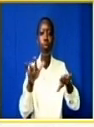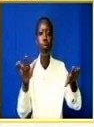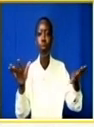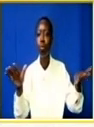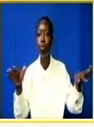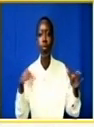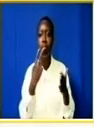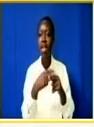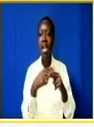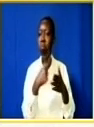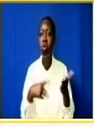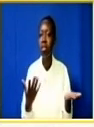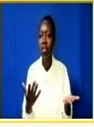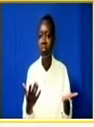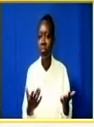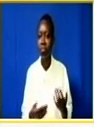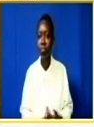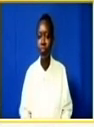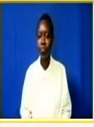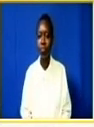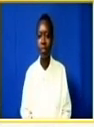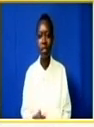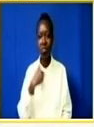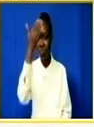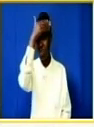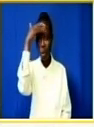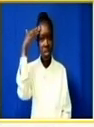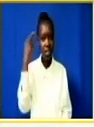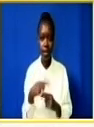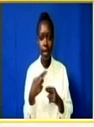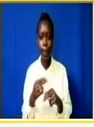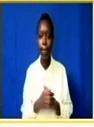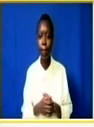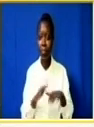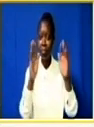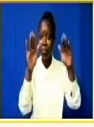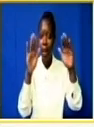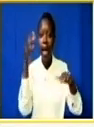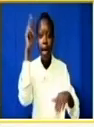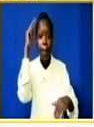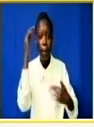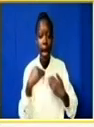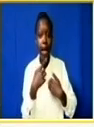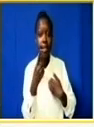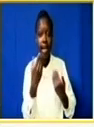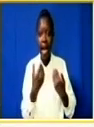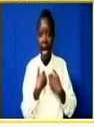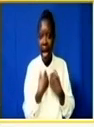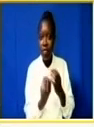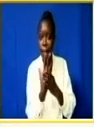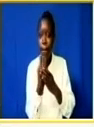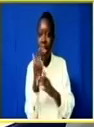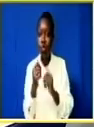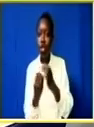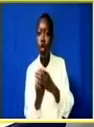They just go. They just go. I have forgotten. Remember, mm-hmm, we said we have plants that go up, mm-hmm, holding